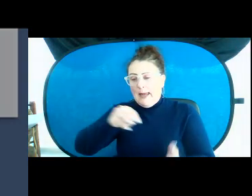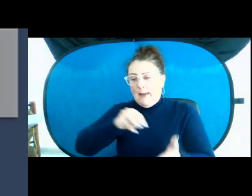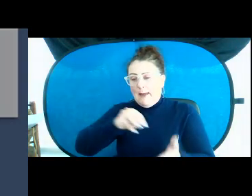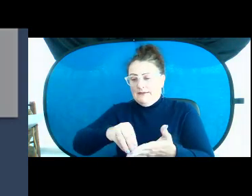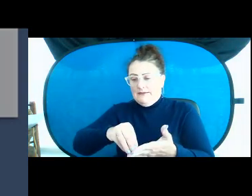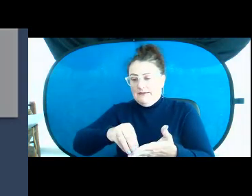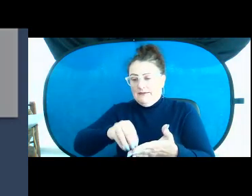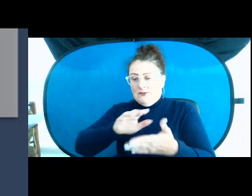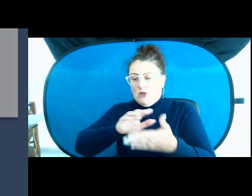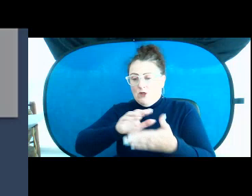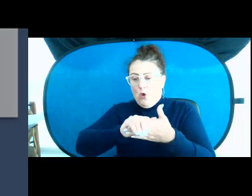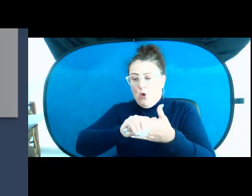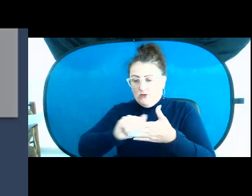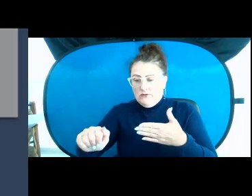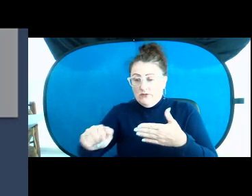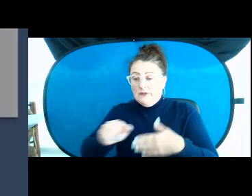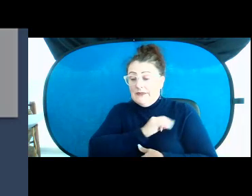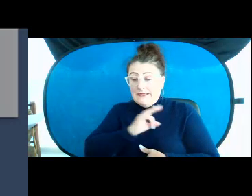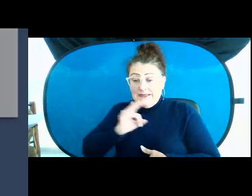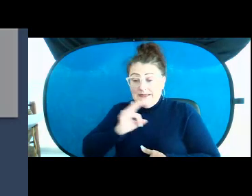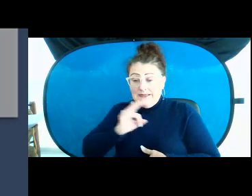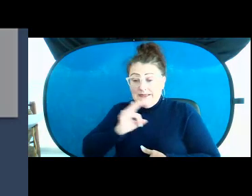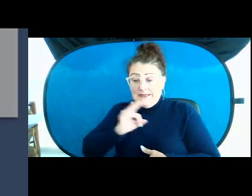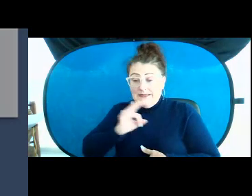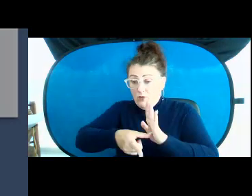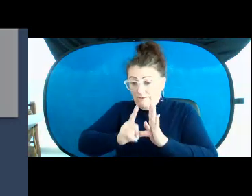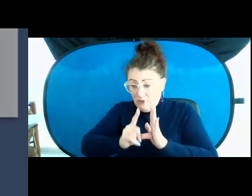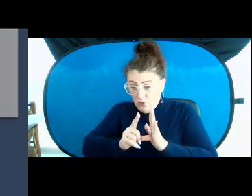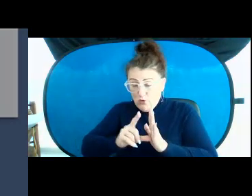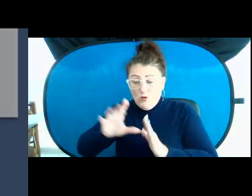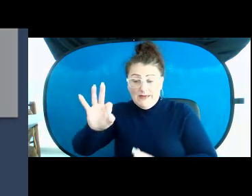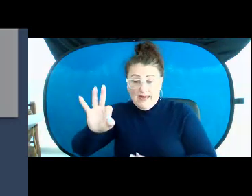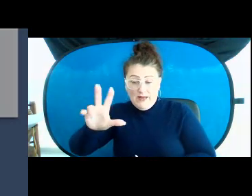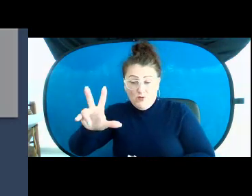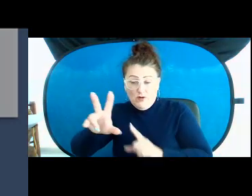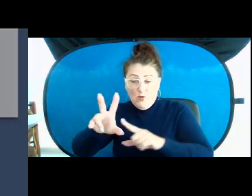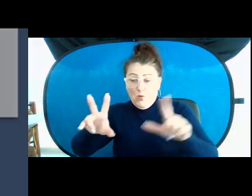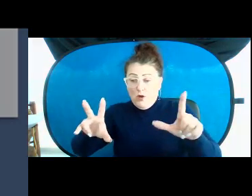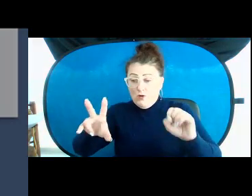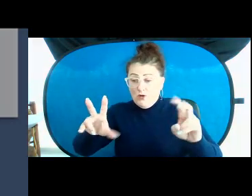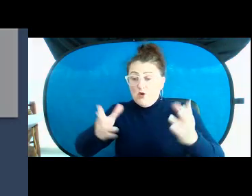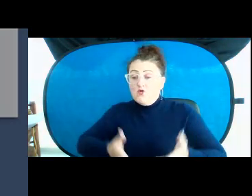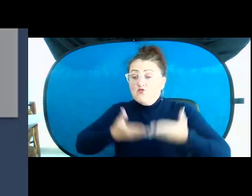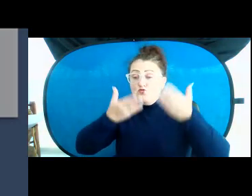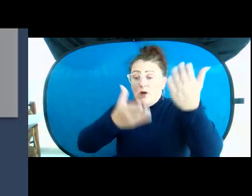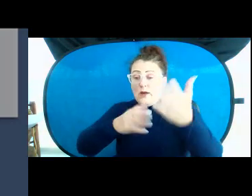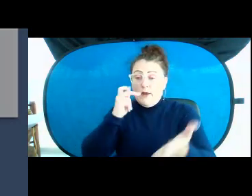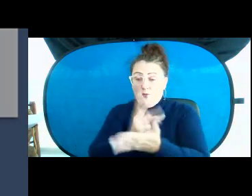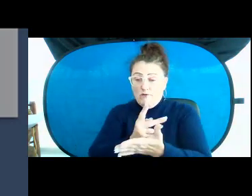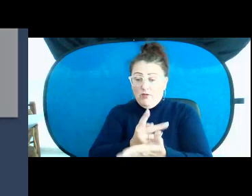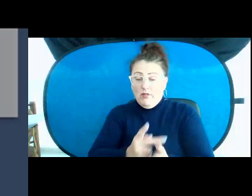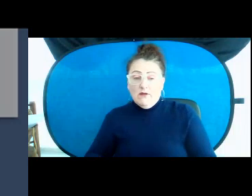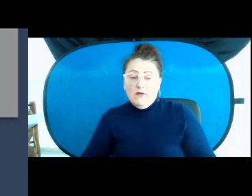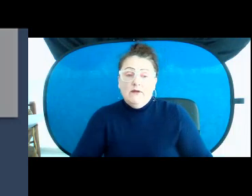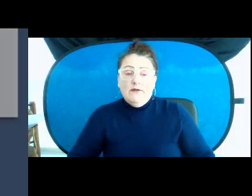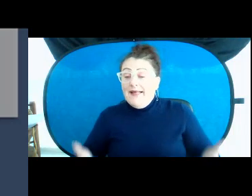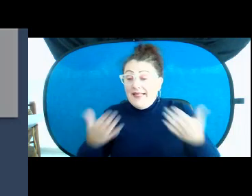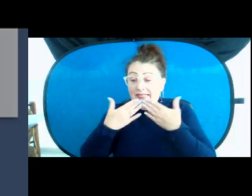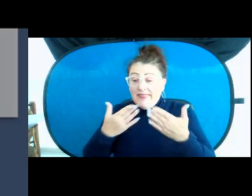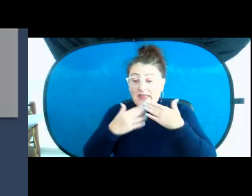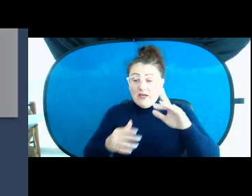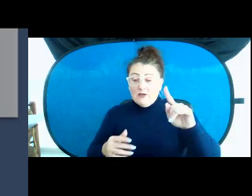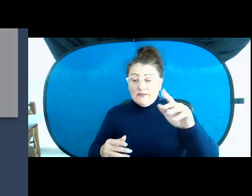Staff has reviewed the projects and book items for tabs 93 through 102 and recommends approval. All right, thank you, Tim.